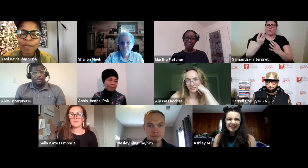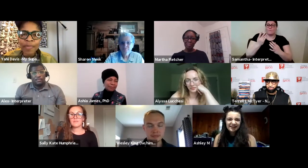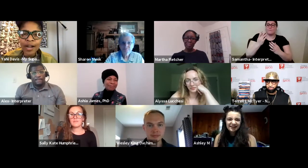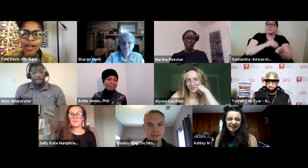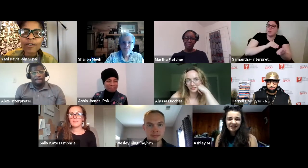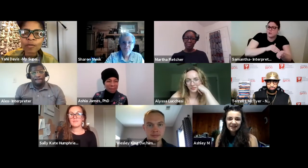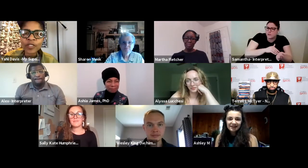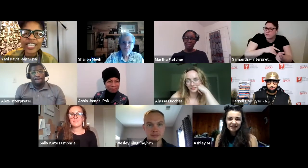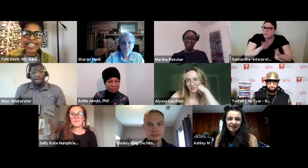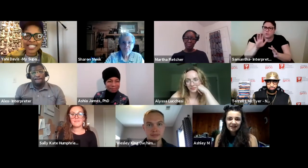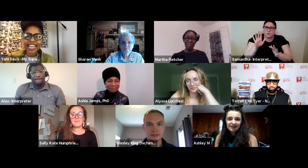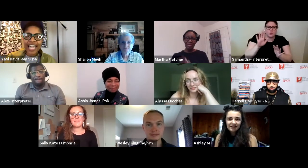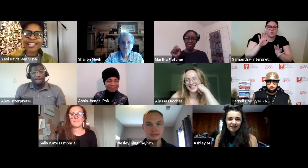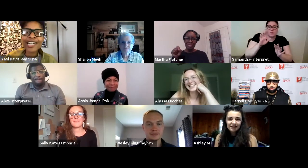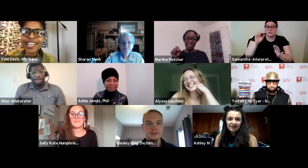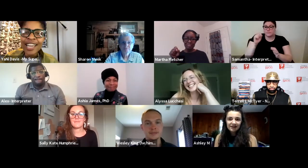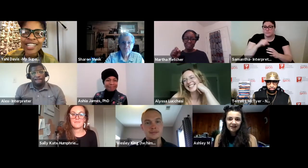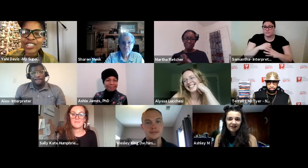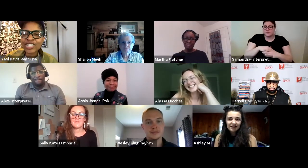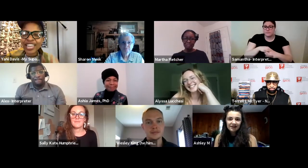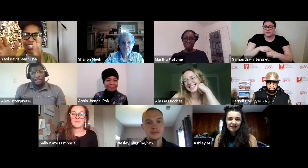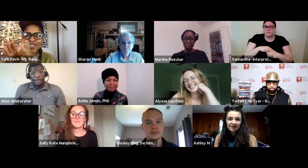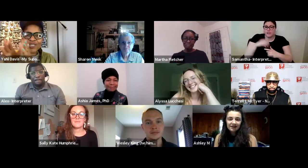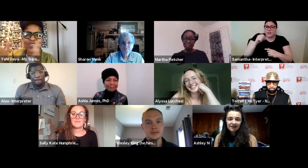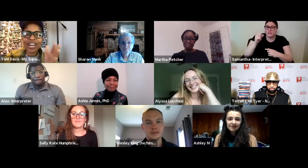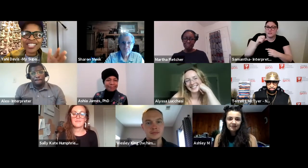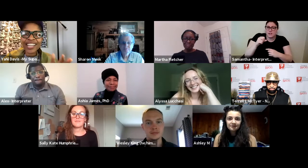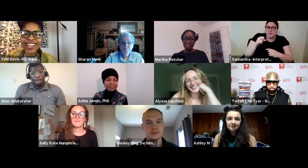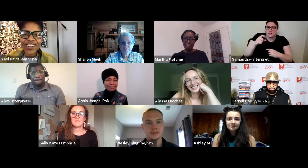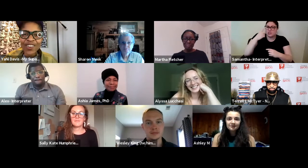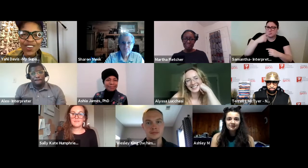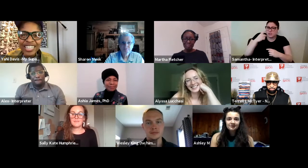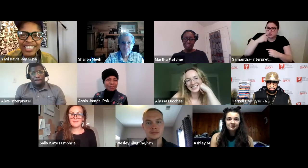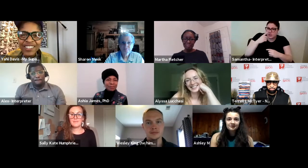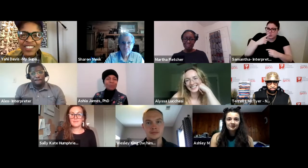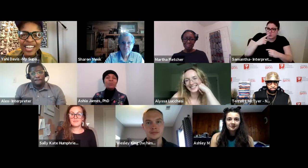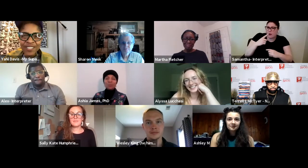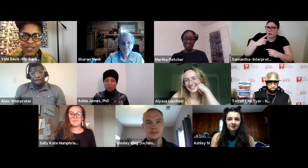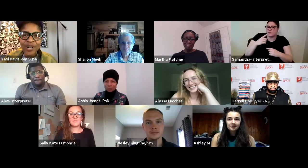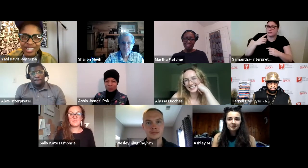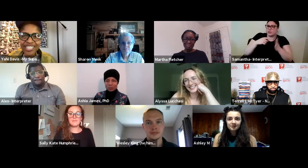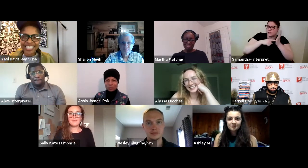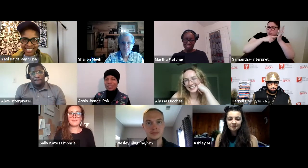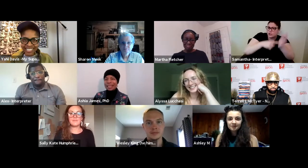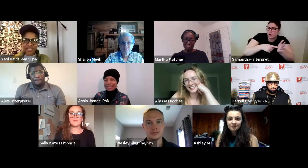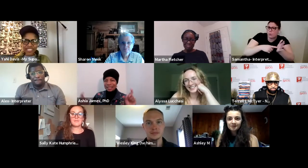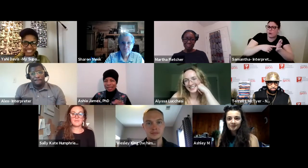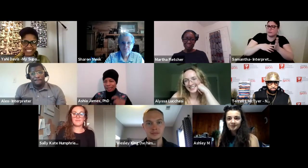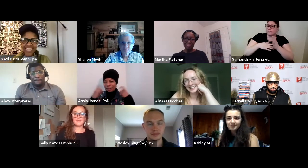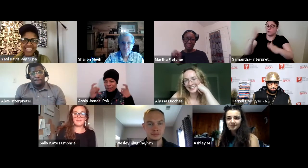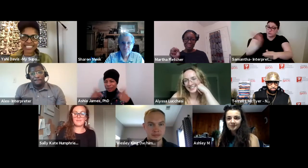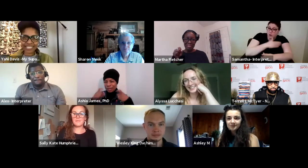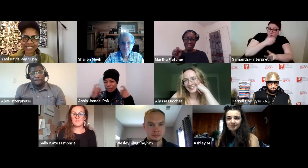Doctor? Ma'am? Yes. And could you take us through the rest of the chorus, the next few words? Yes.